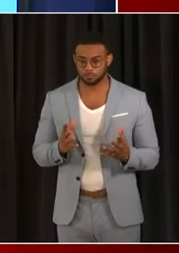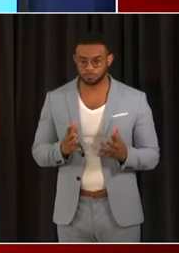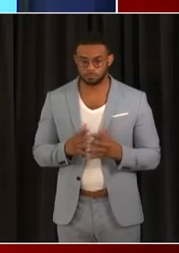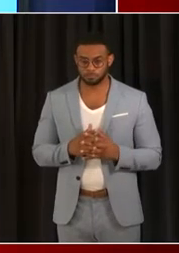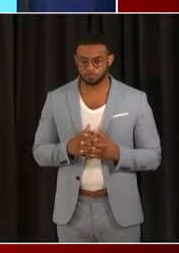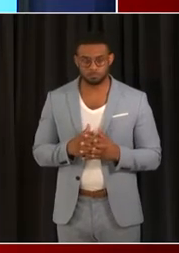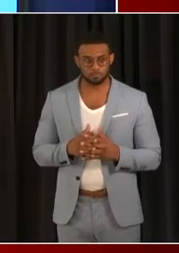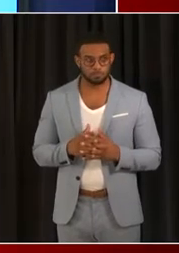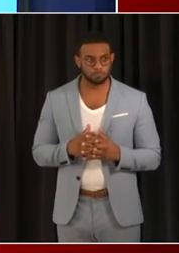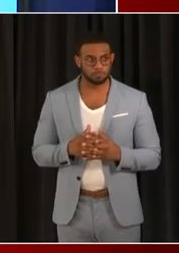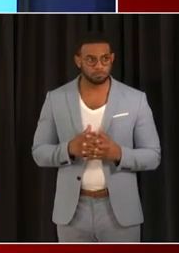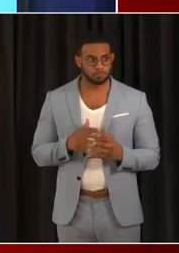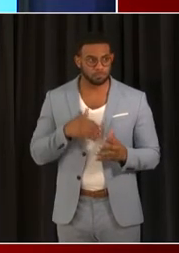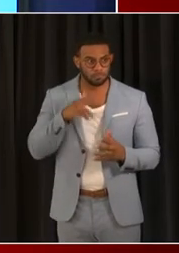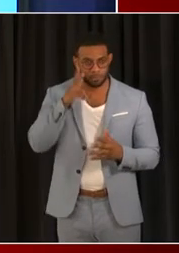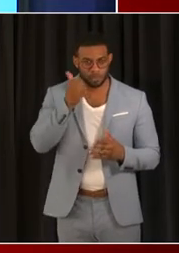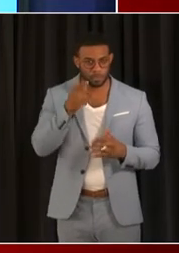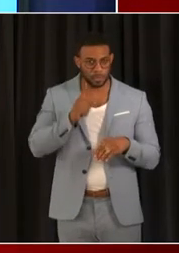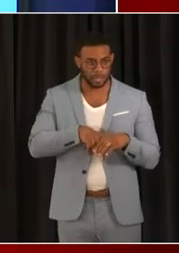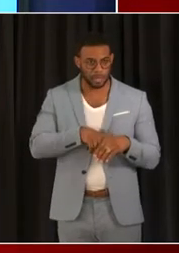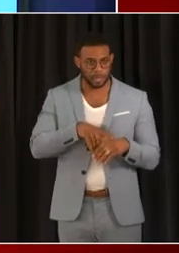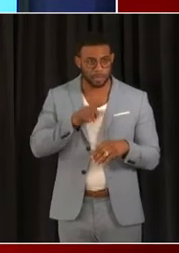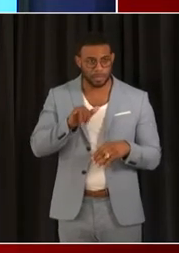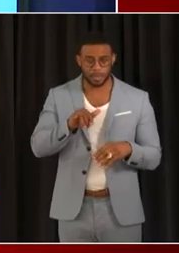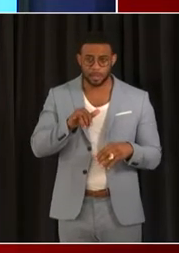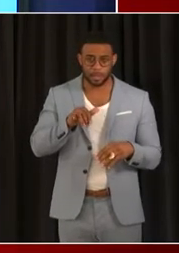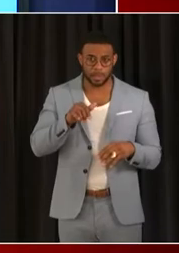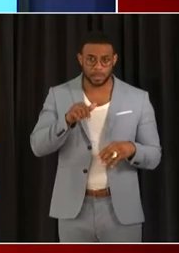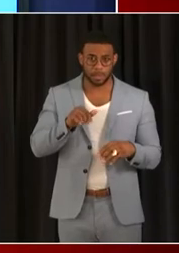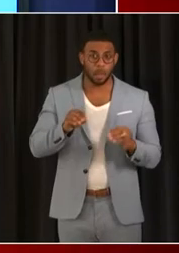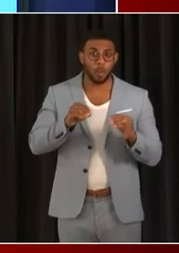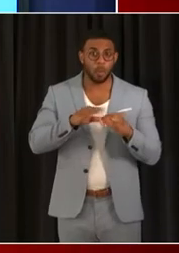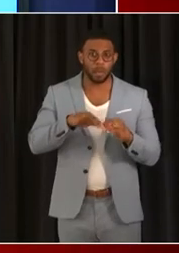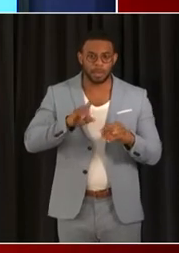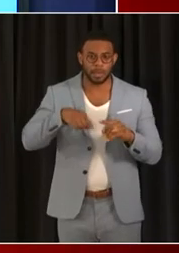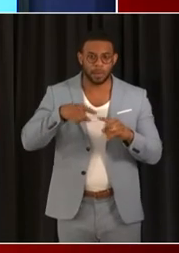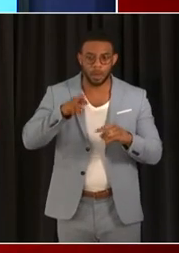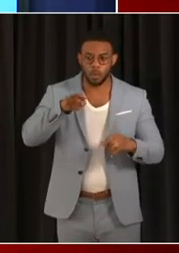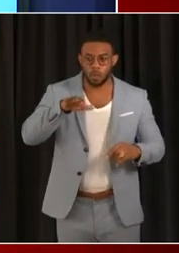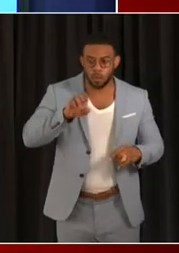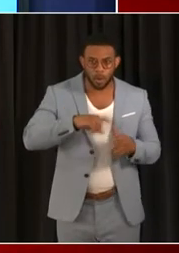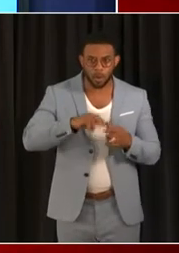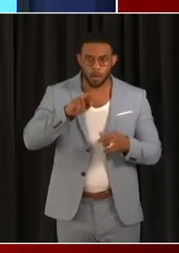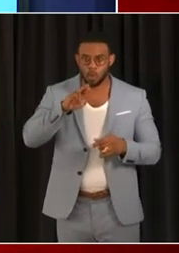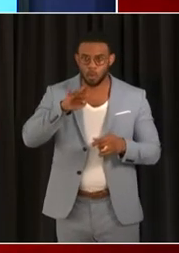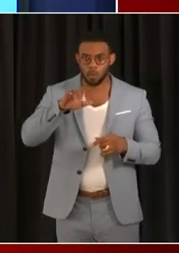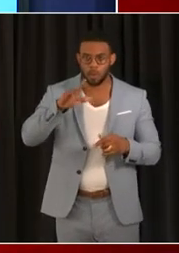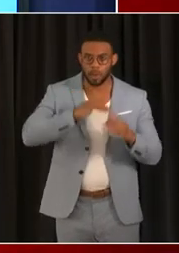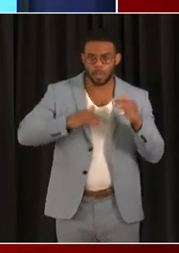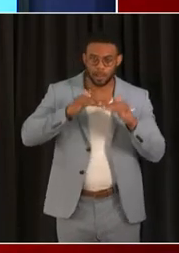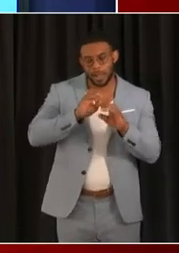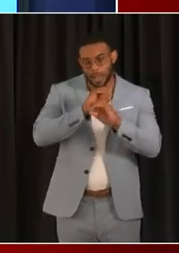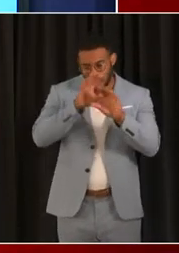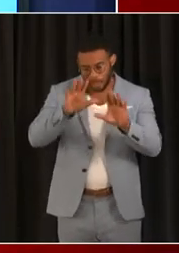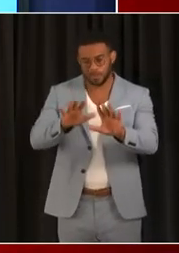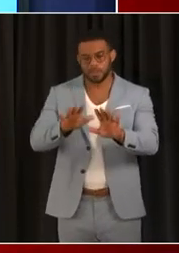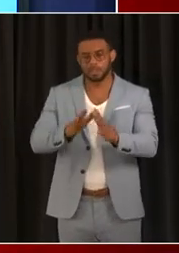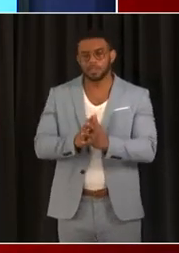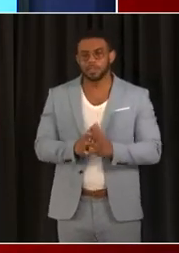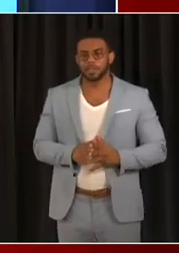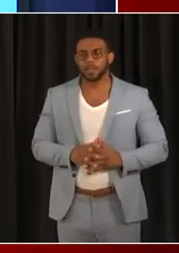And I've heard it a couple times that this is more than about race or racial equity, and